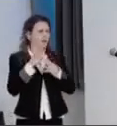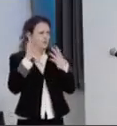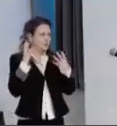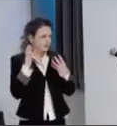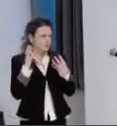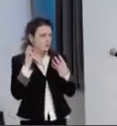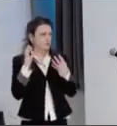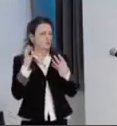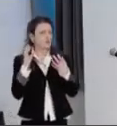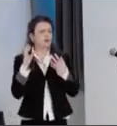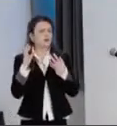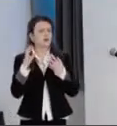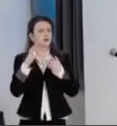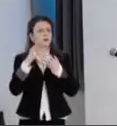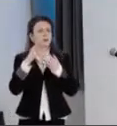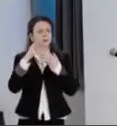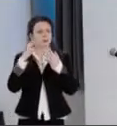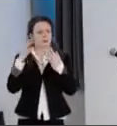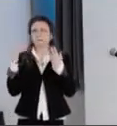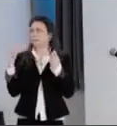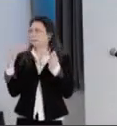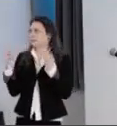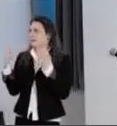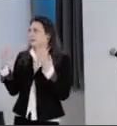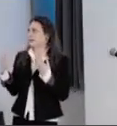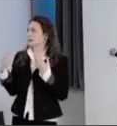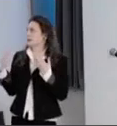dark and sinister